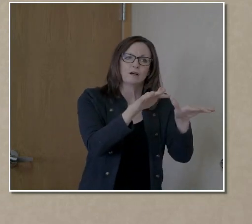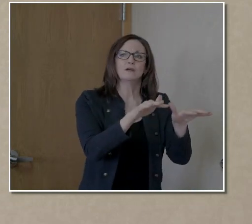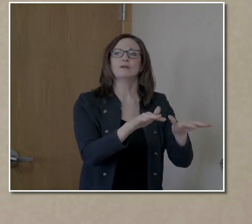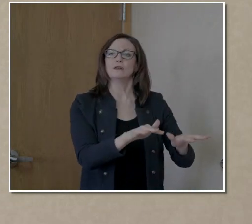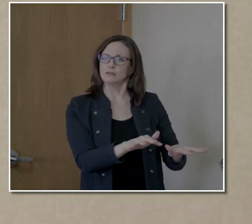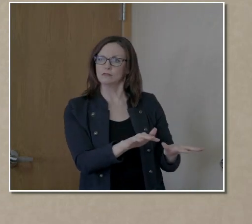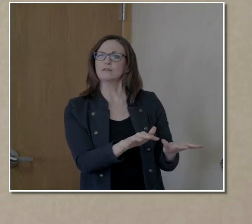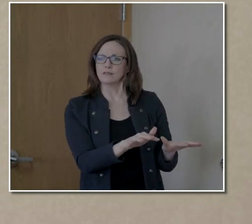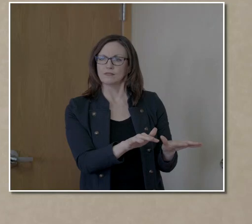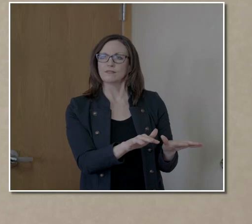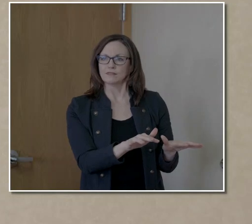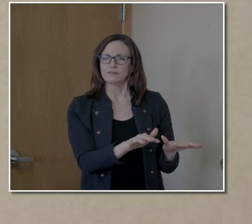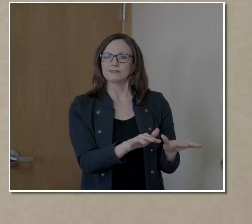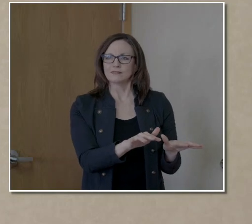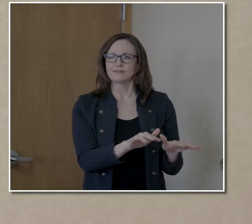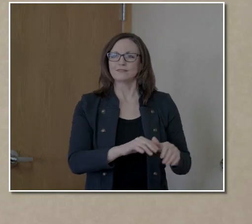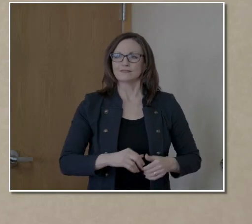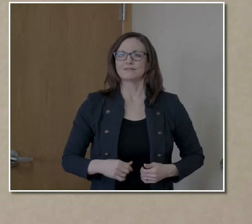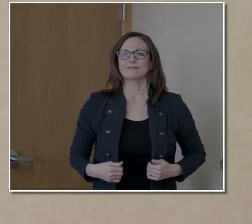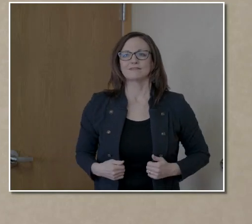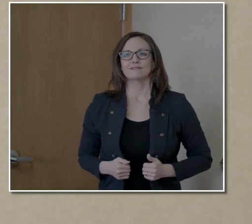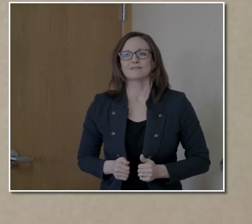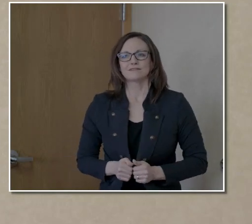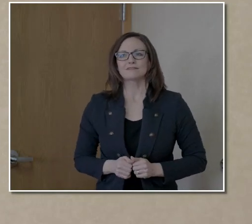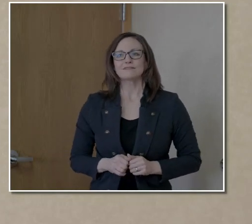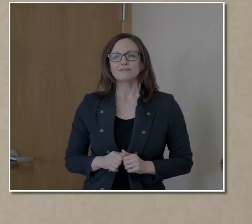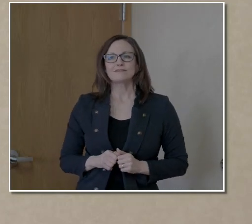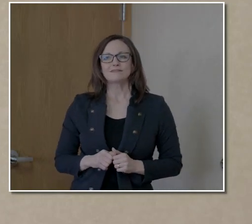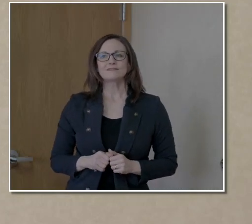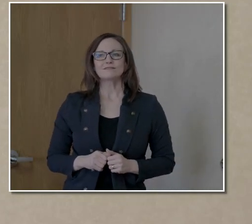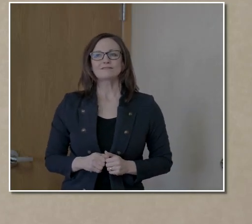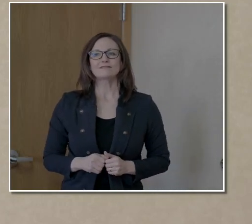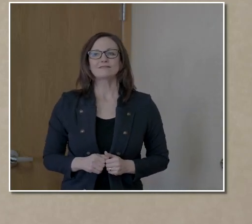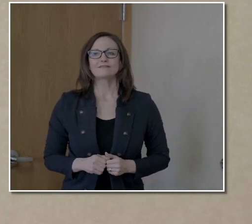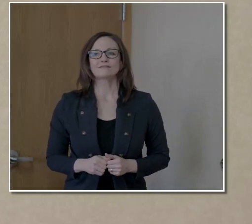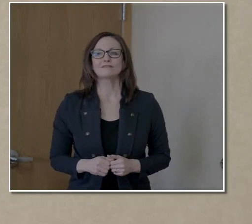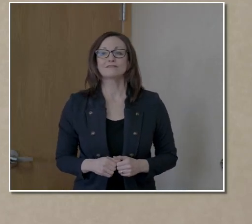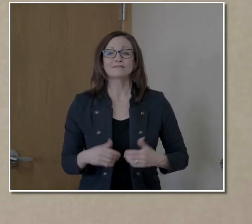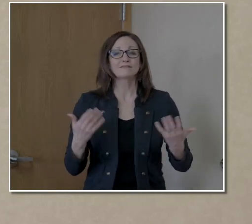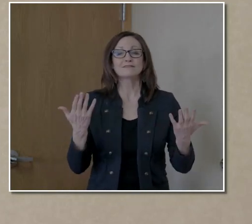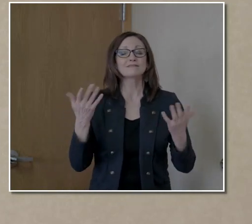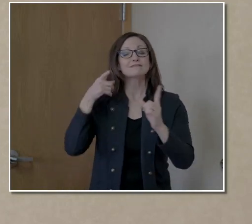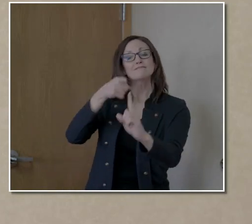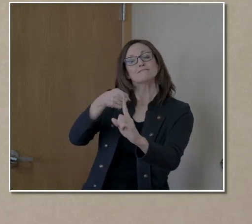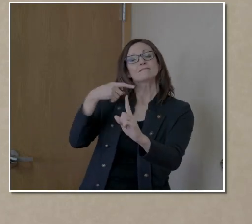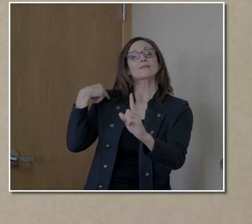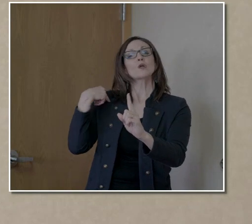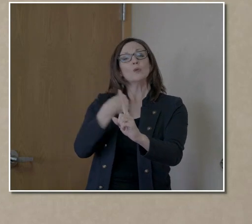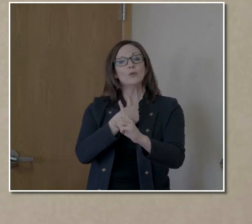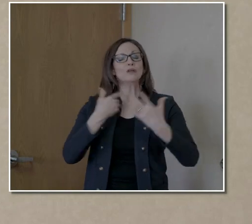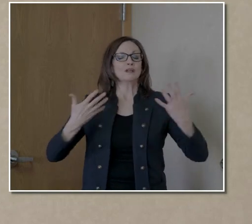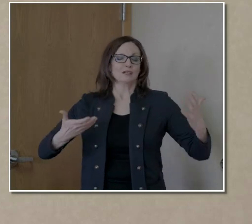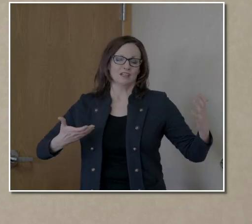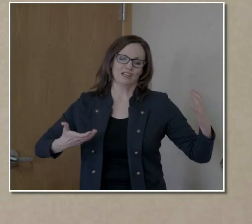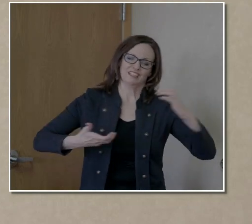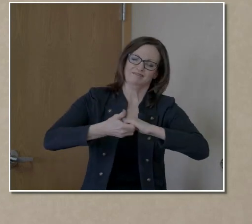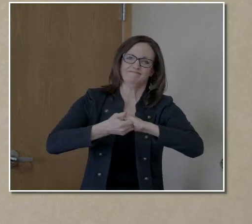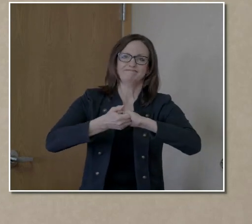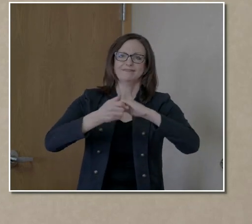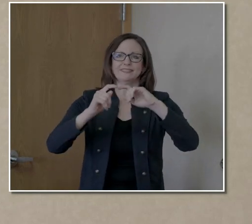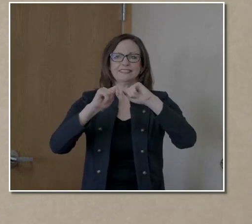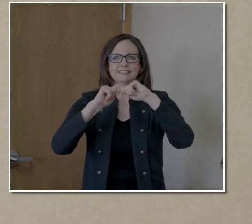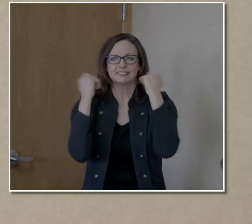The SCOC is doing the work Wisconsin needs to do to bounce back, to turn the dial on safer at